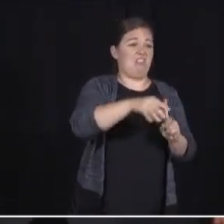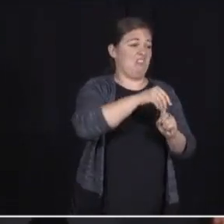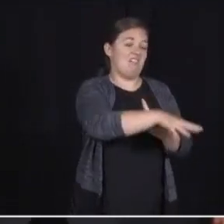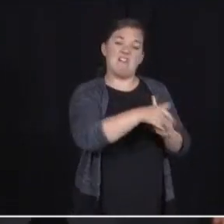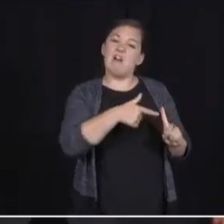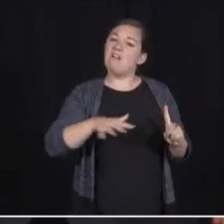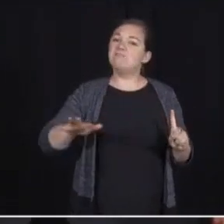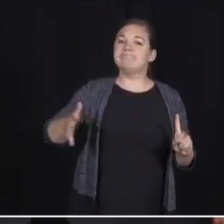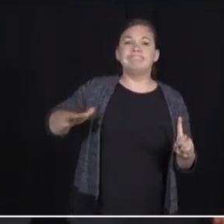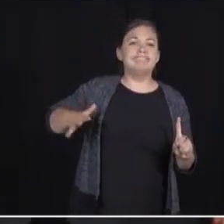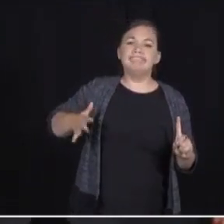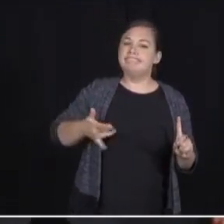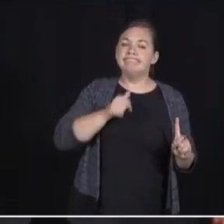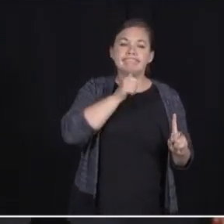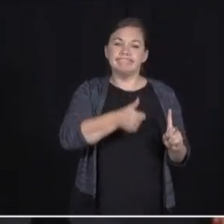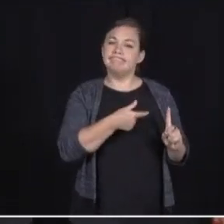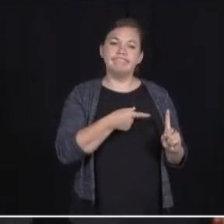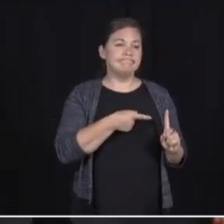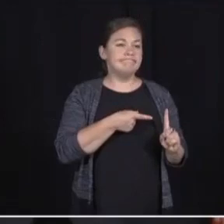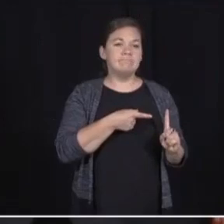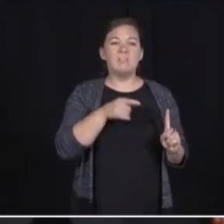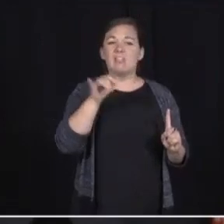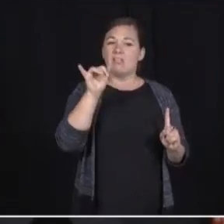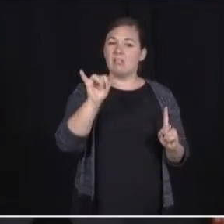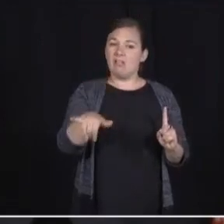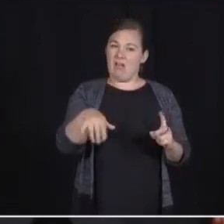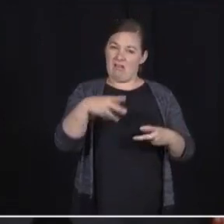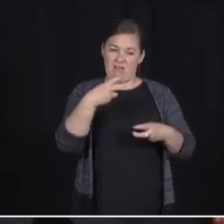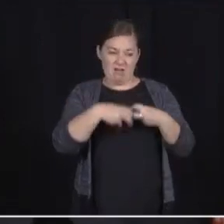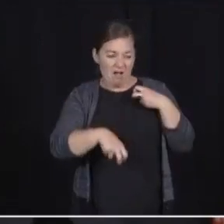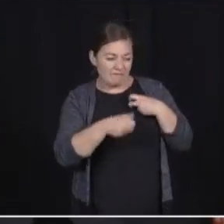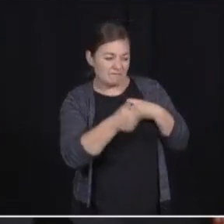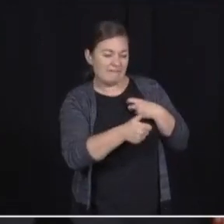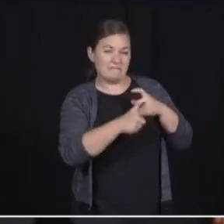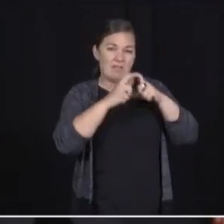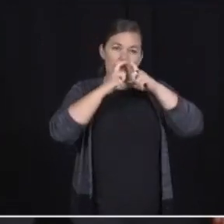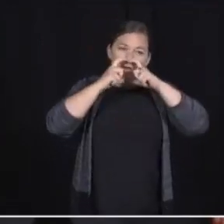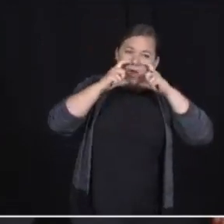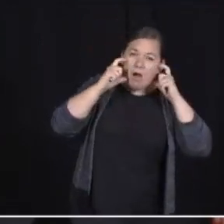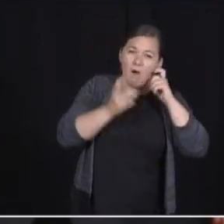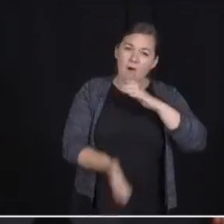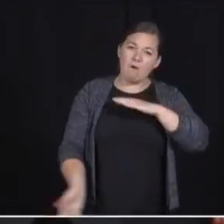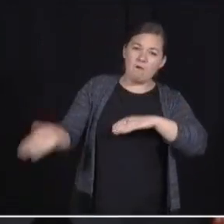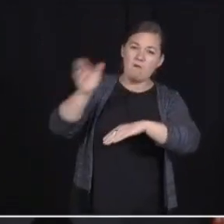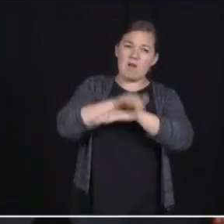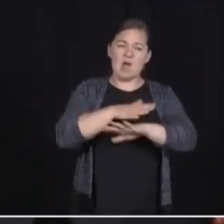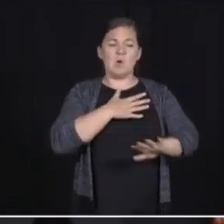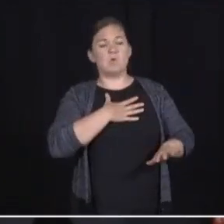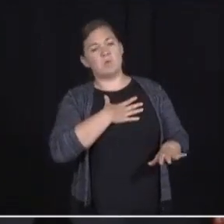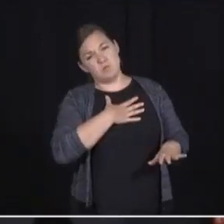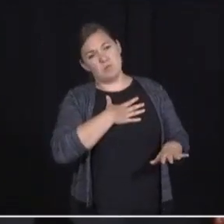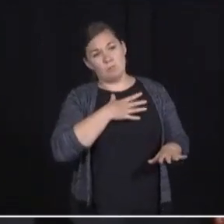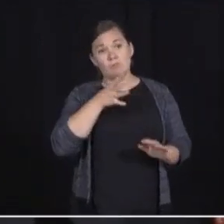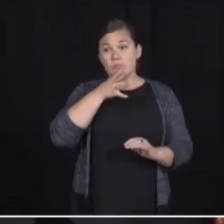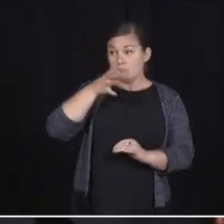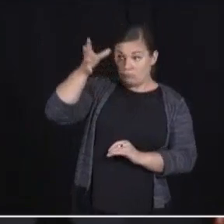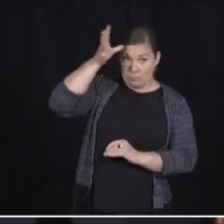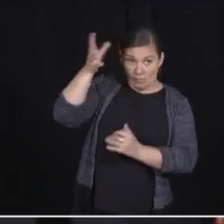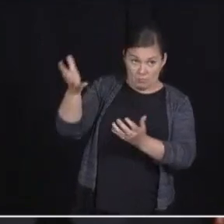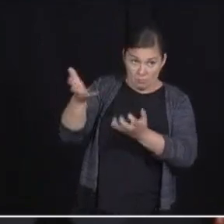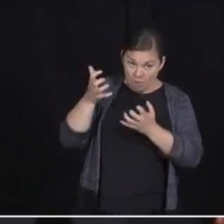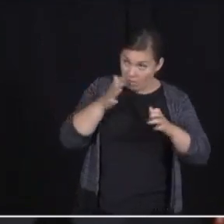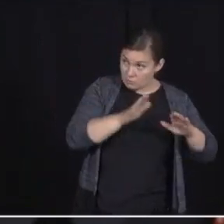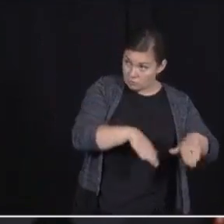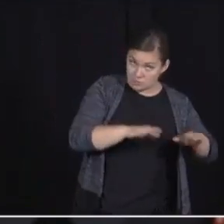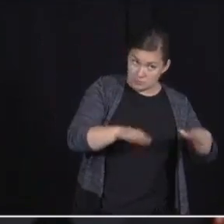more difficult for them to wear a mask. But of course, it's optional, and we would encourage, if the parents are able and the children are able, for